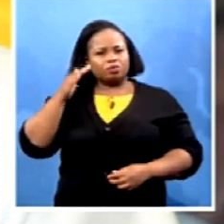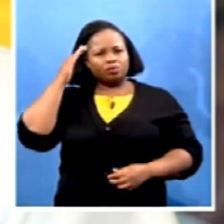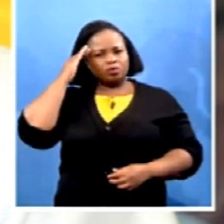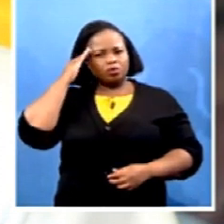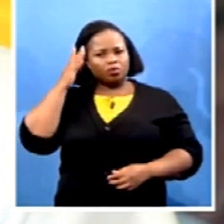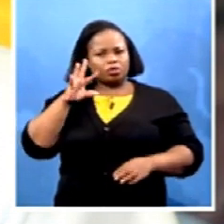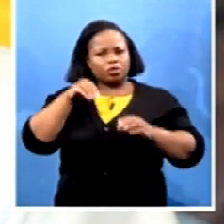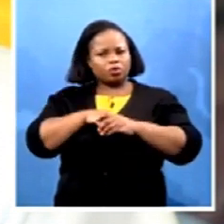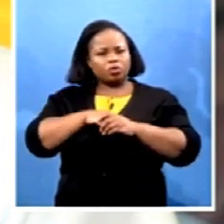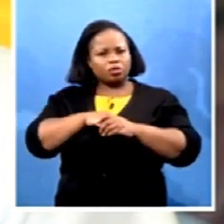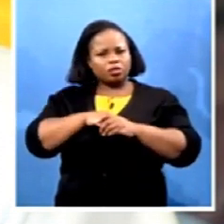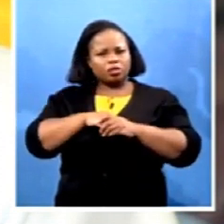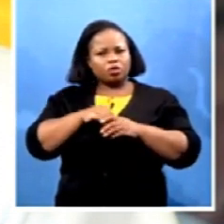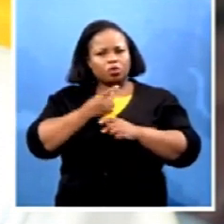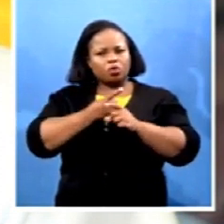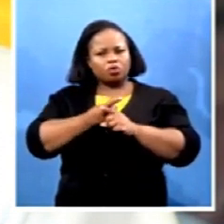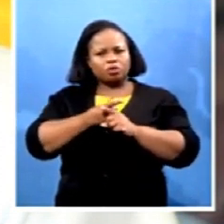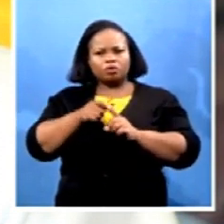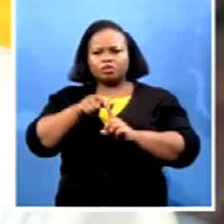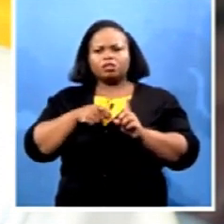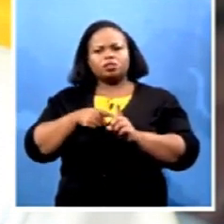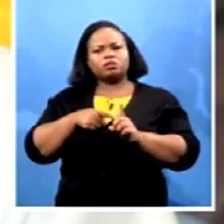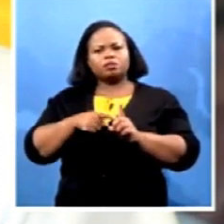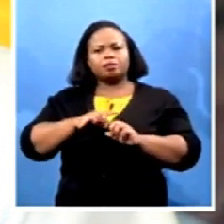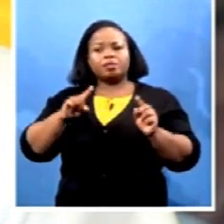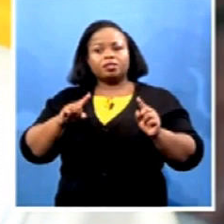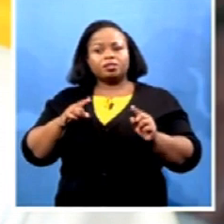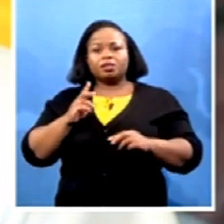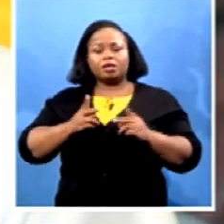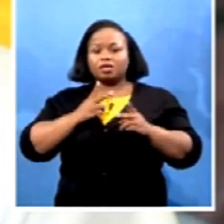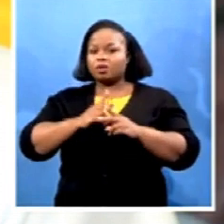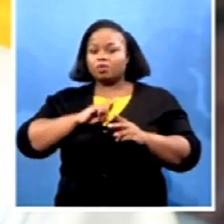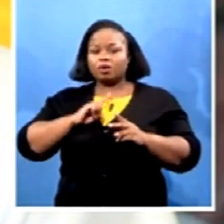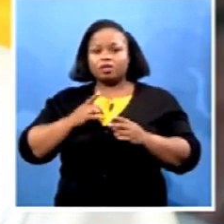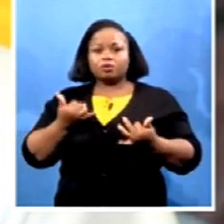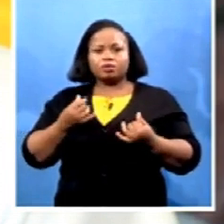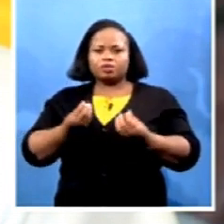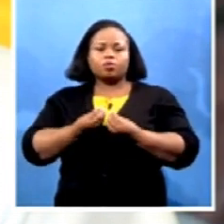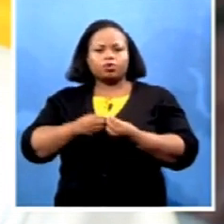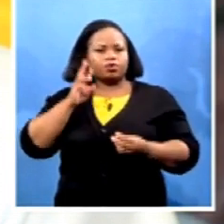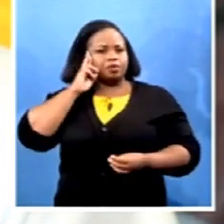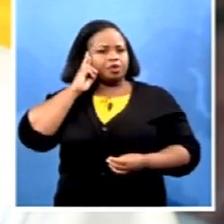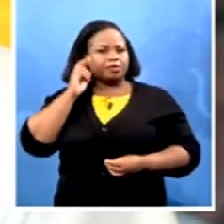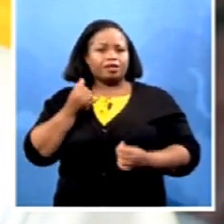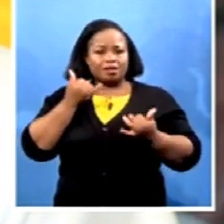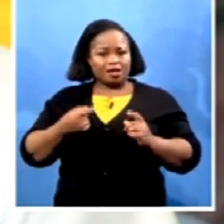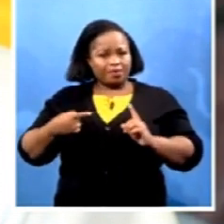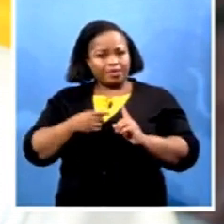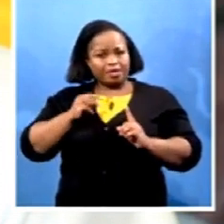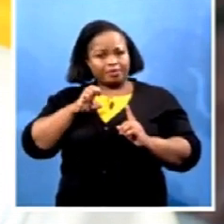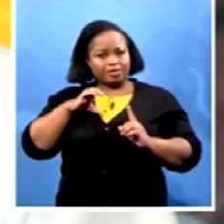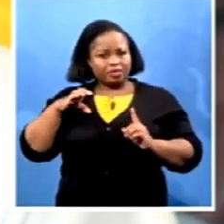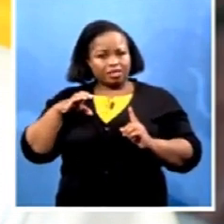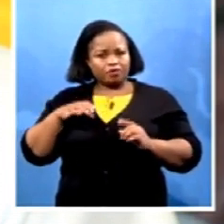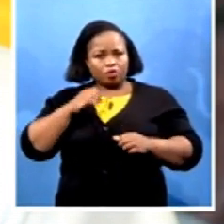itself. However, it is not an anomal, as you recall, that the current MEC of Gauteng is a doctor, Mandela